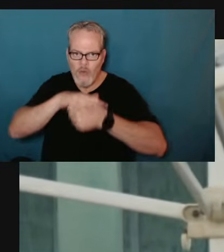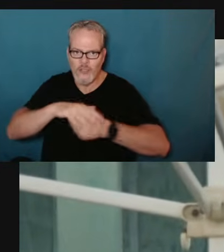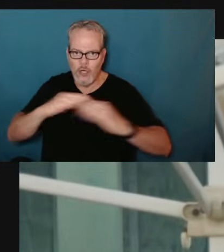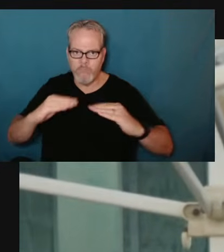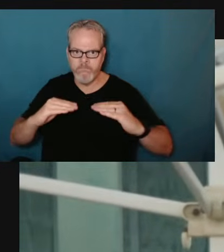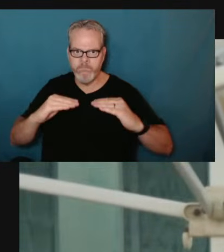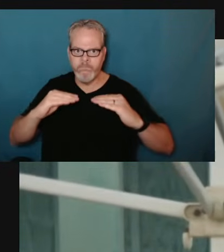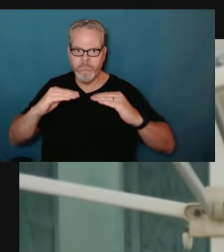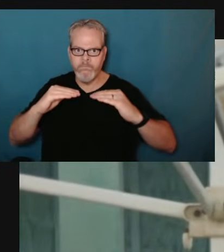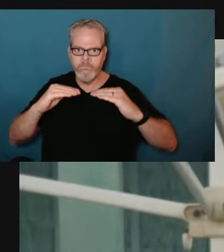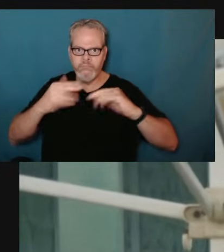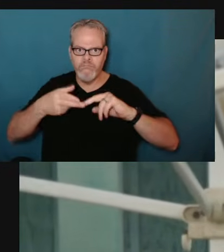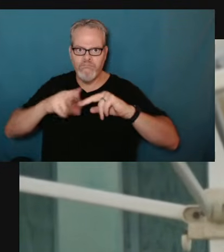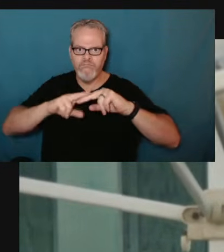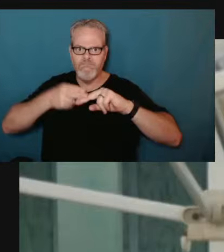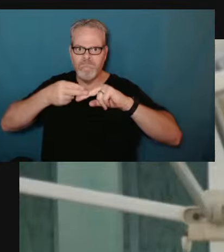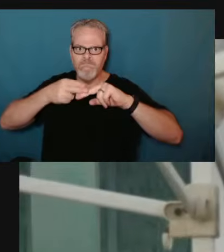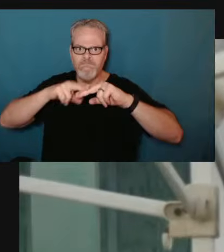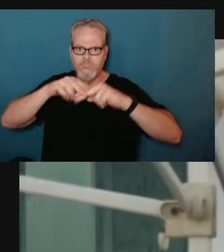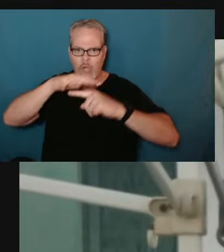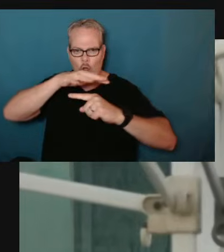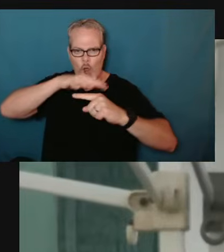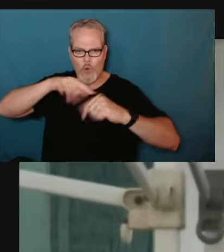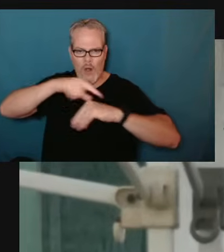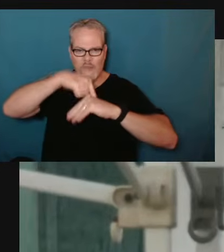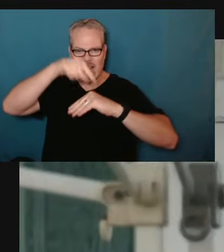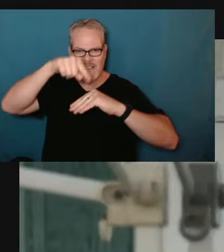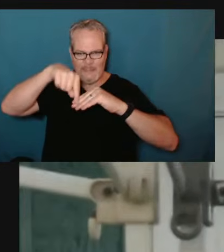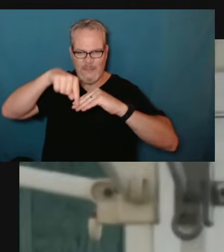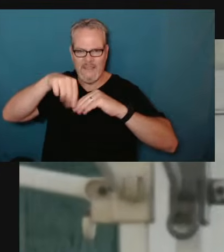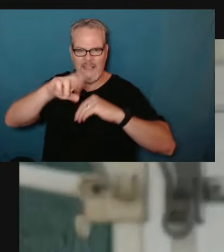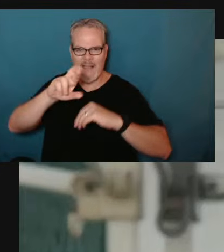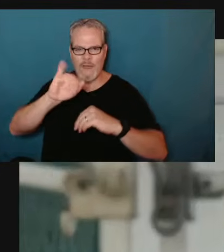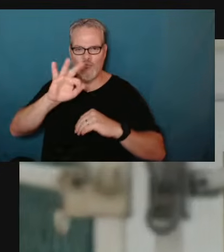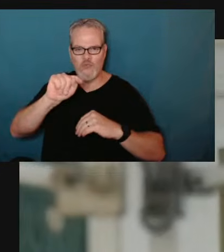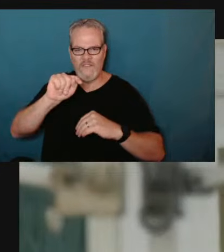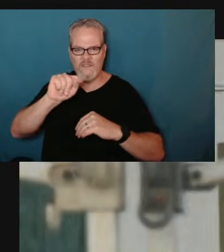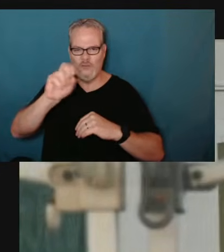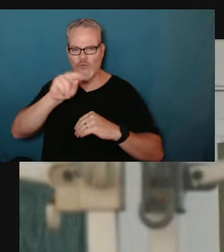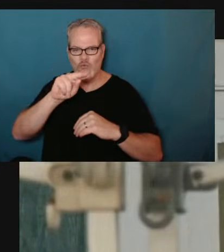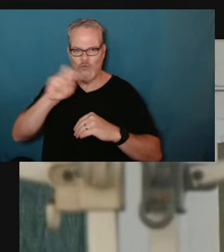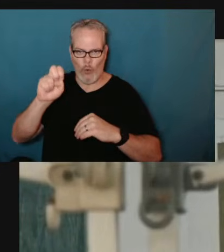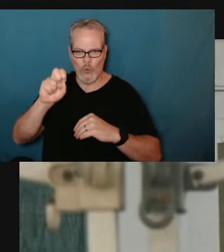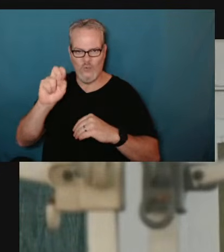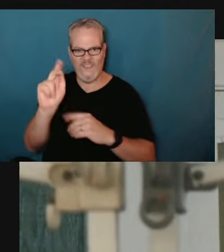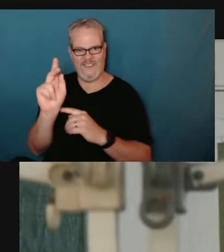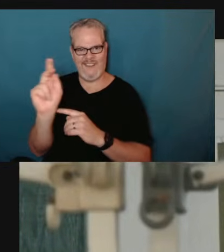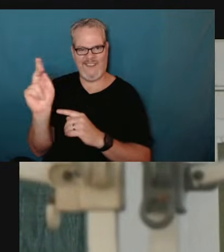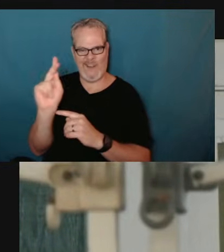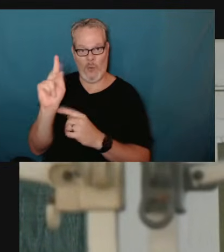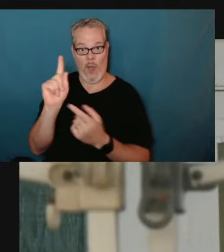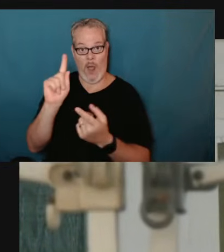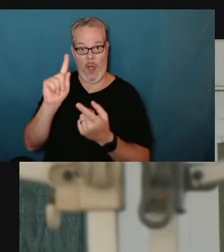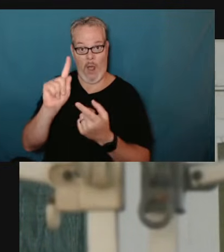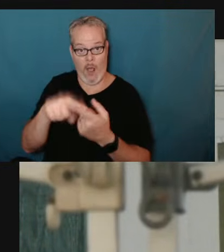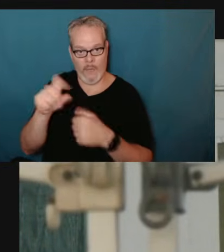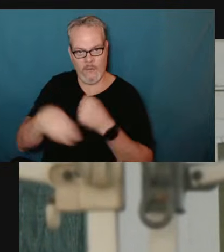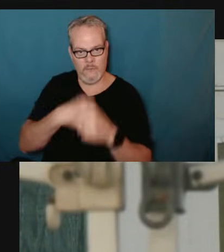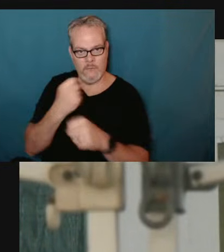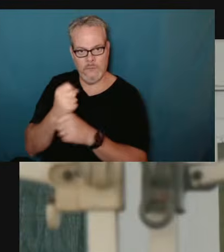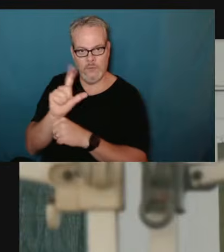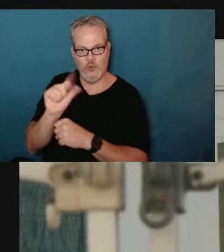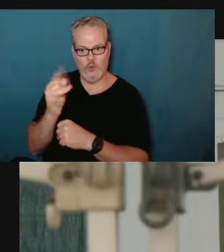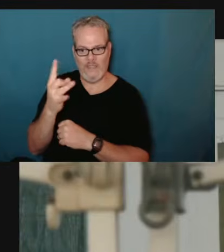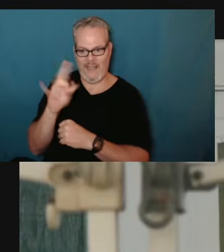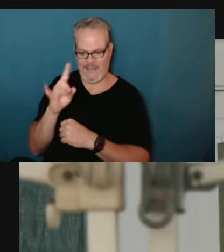summit and along the rip zones of Kilauea in the years leading up to 2018. And so it was a very complex event. This takes us